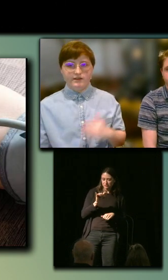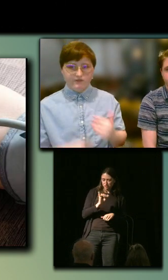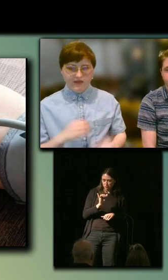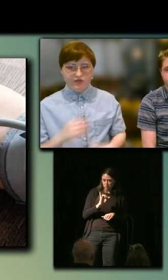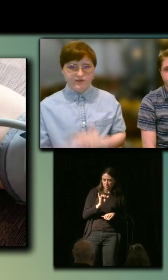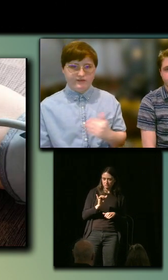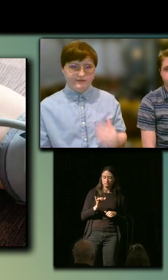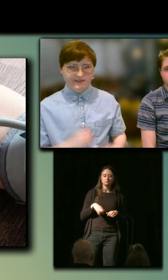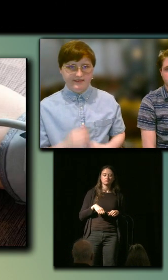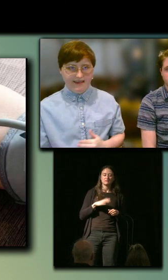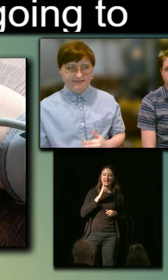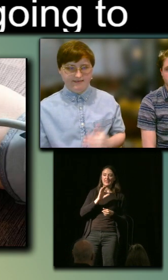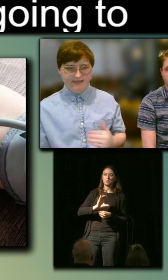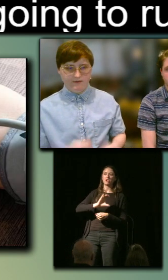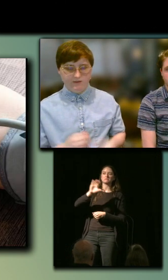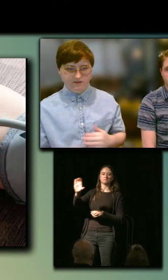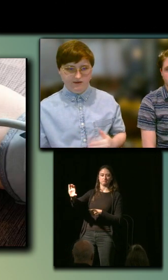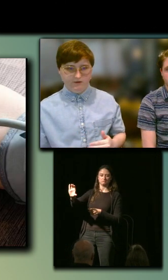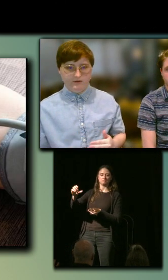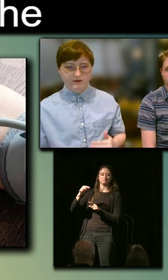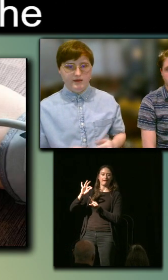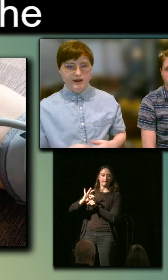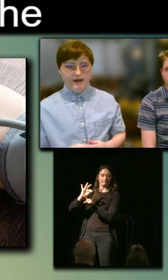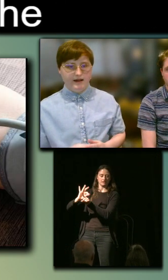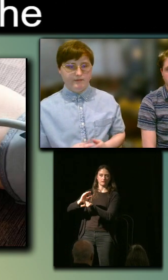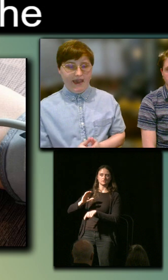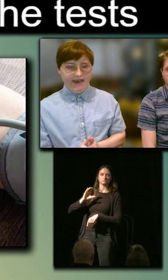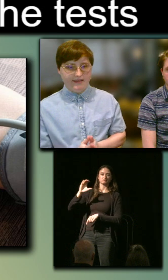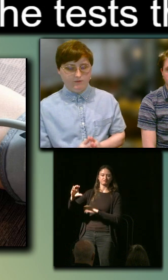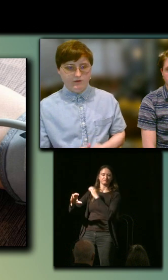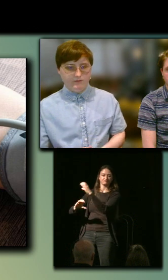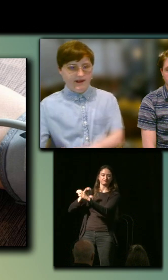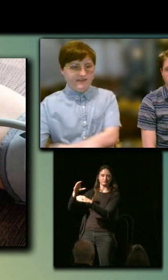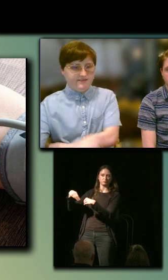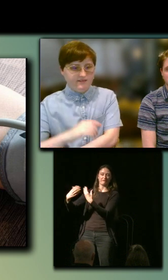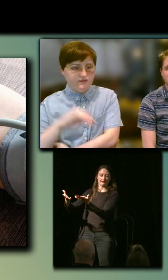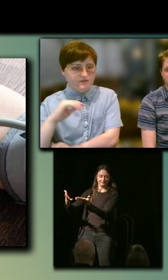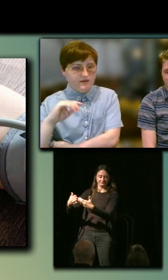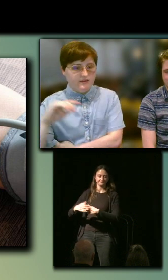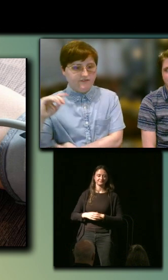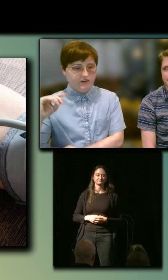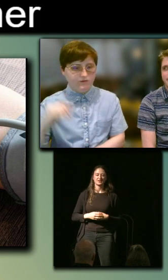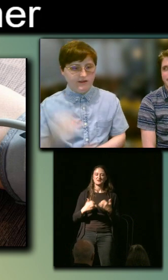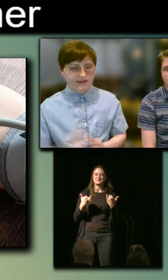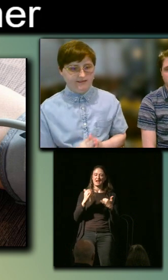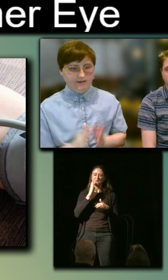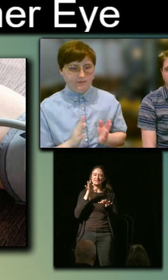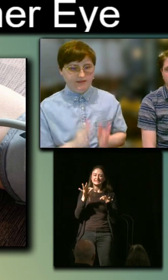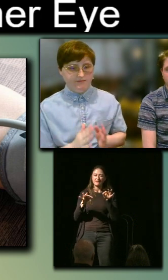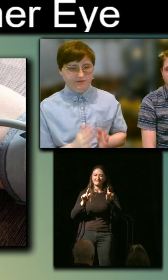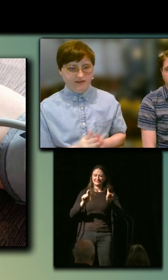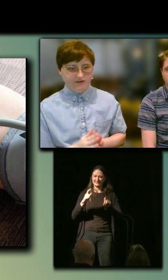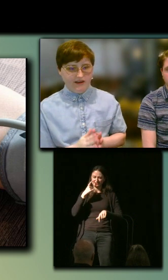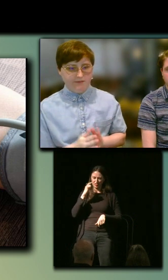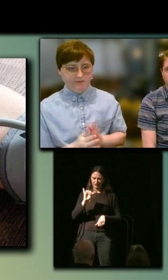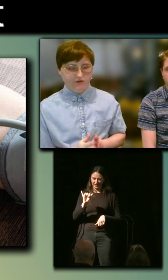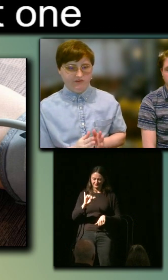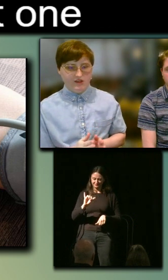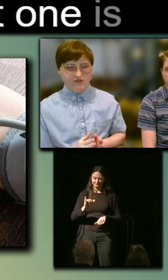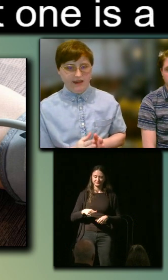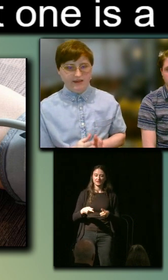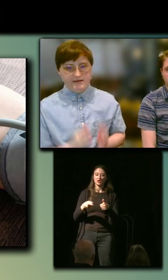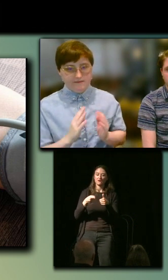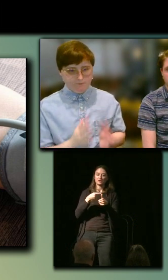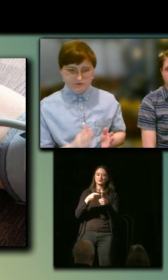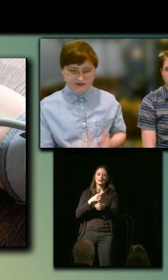now I'm going to run through some of the tests that we do at the Wilmer Eye Institute. The first one is a blood pressure and pulse